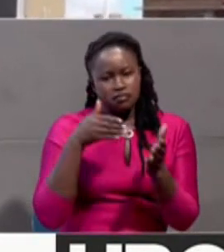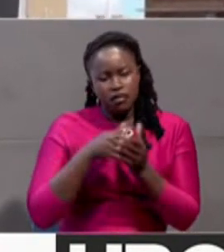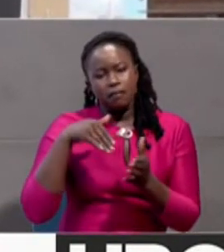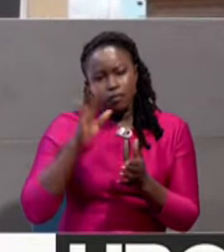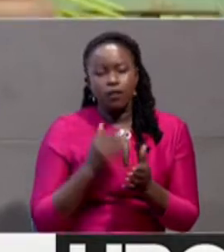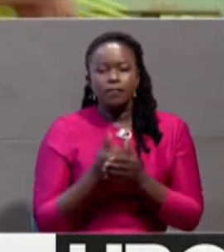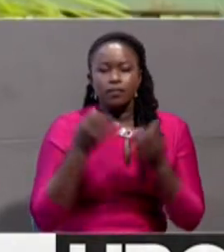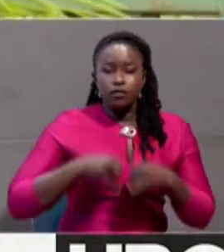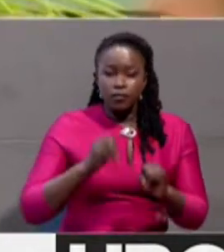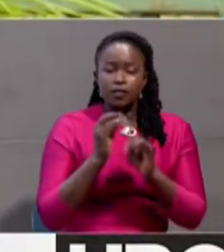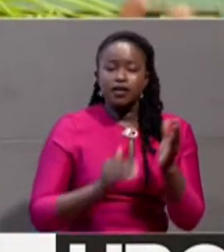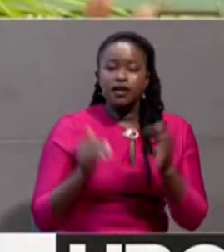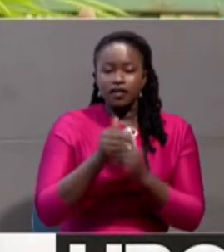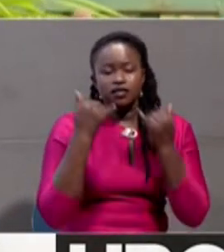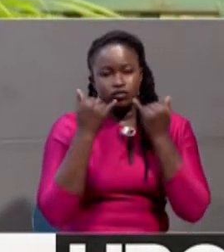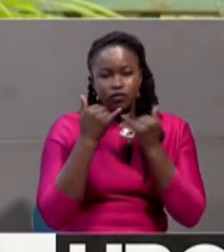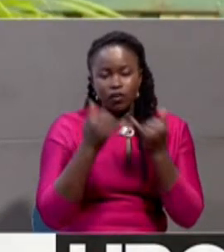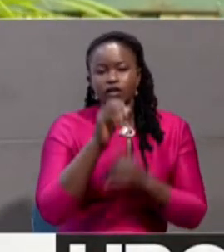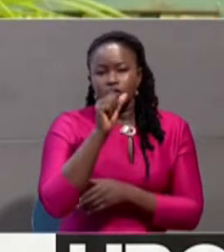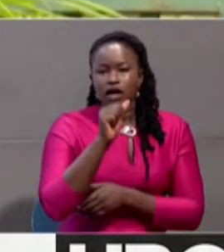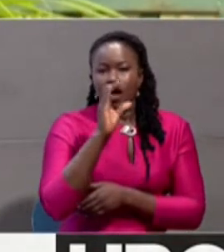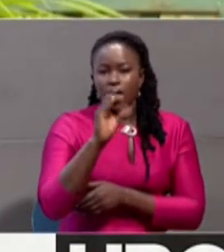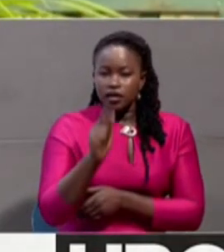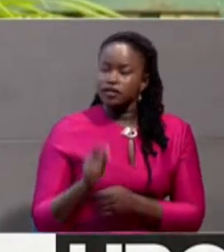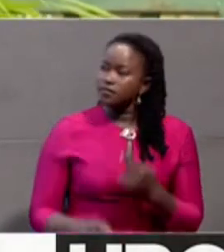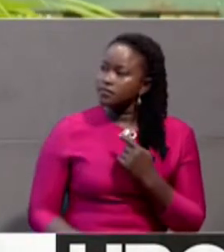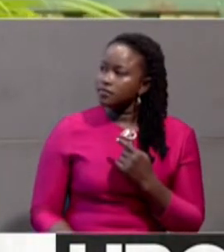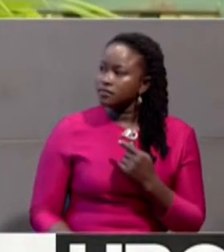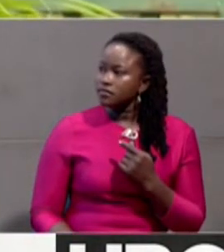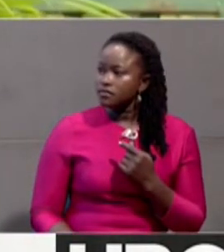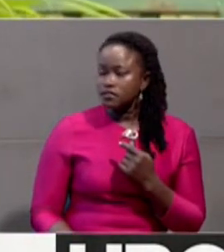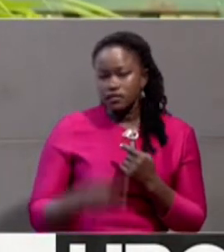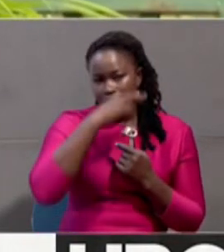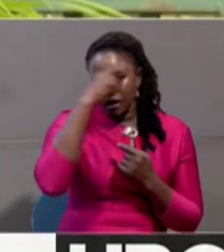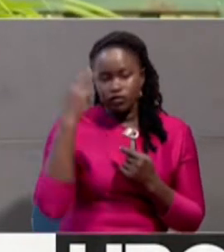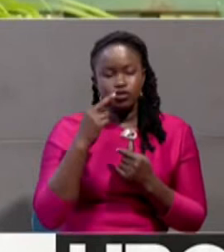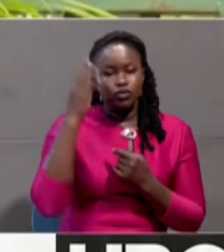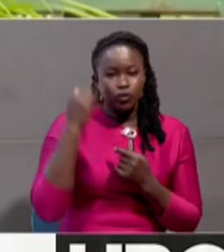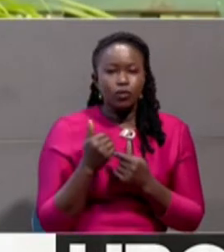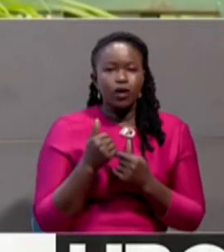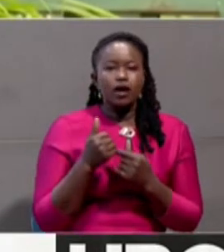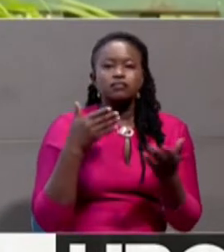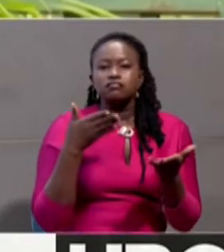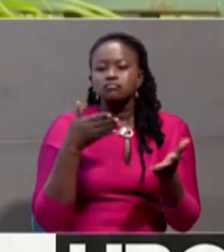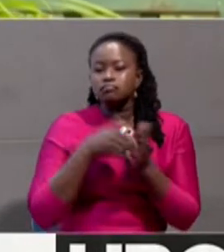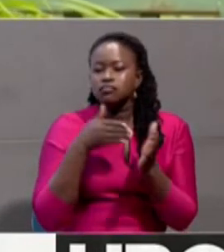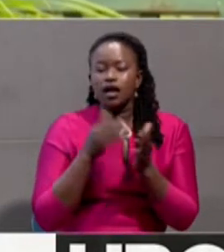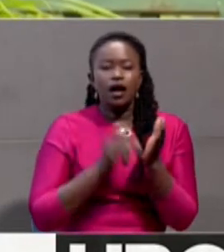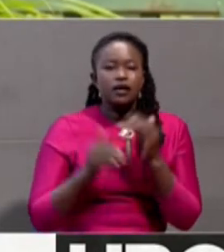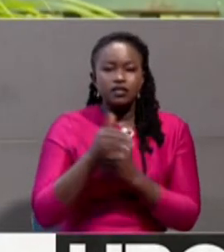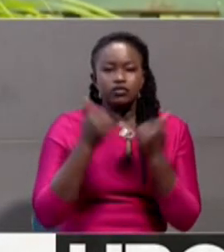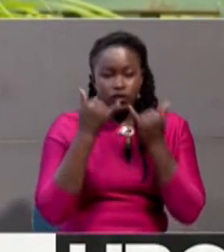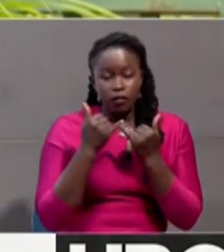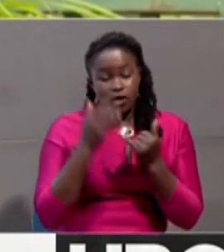to implementing the Access to Information Act. And the reason why the entire world puts emphasis on access to information is that's the only way you can fight